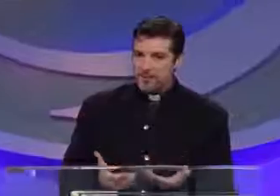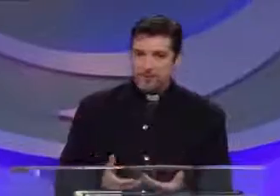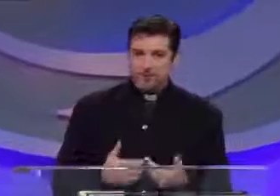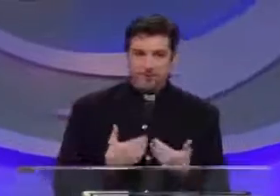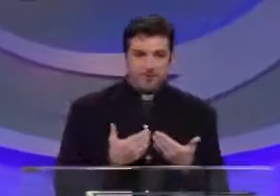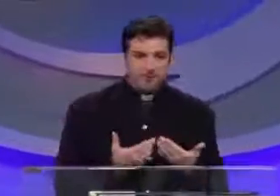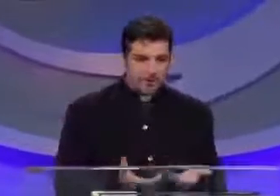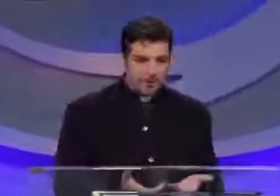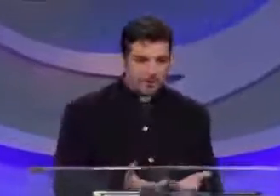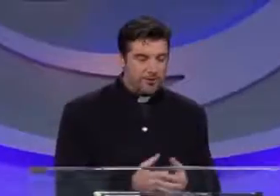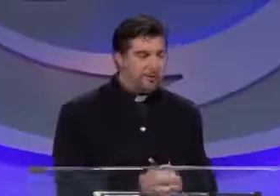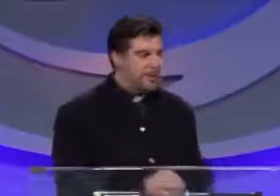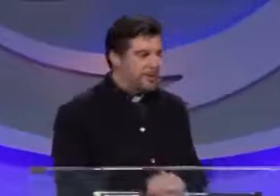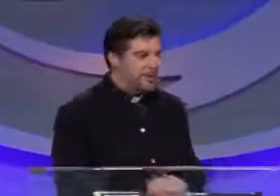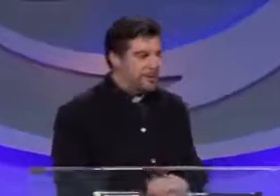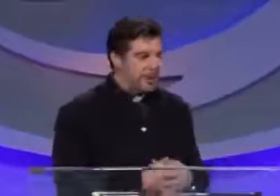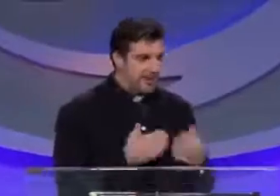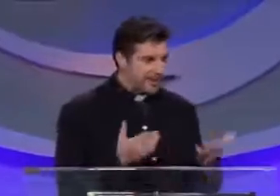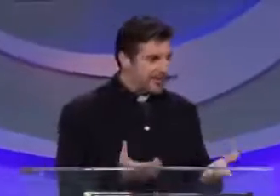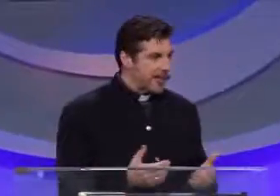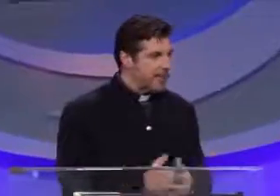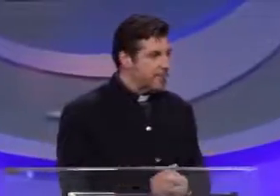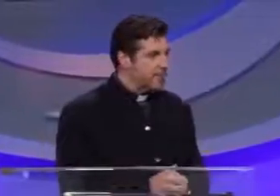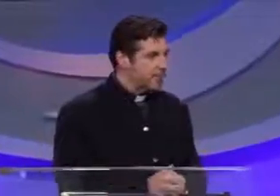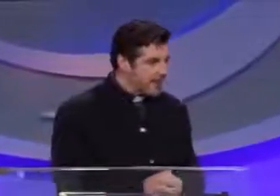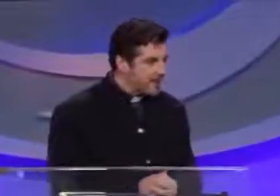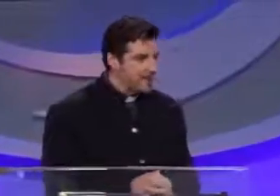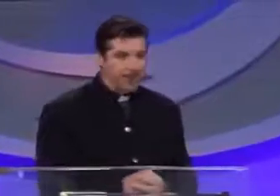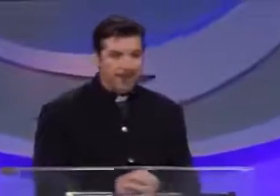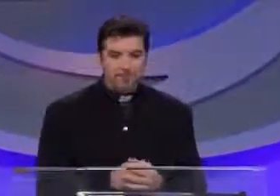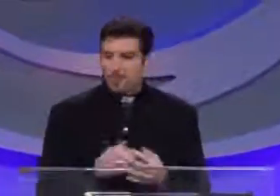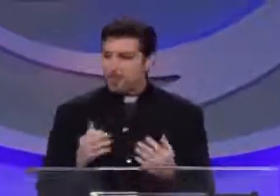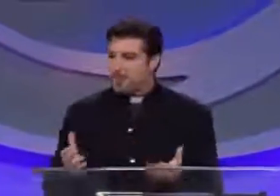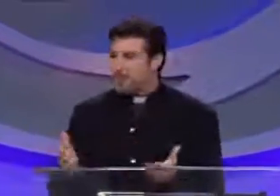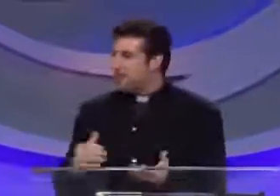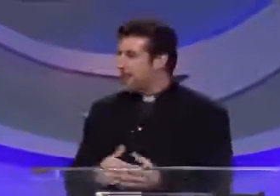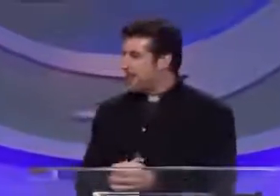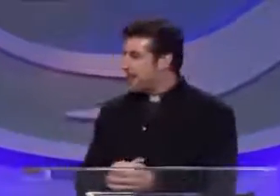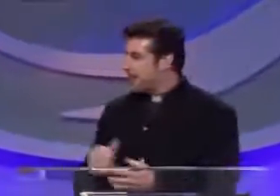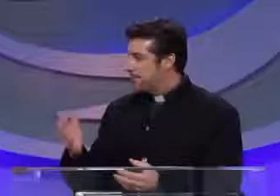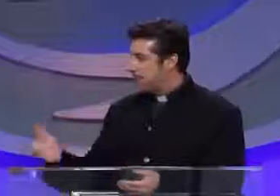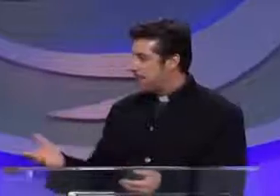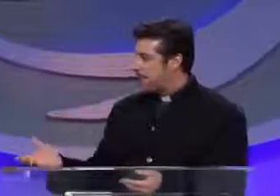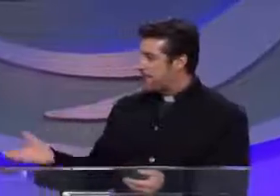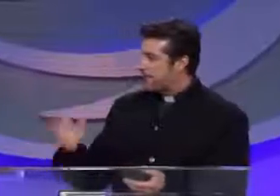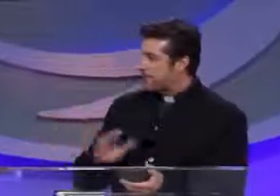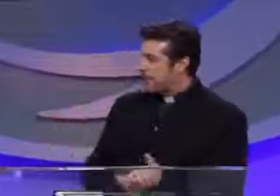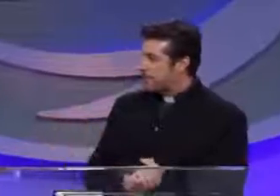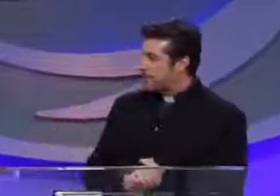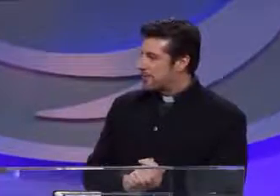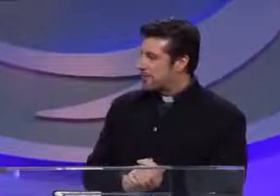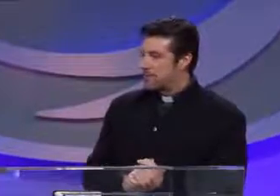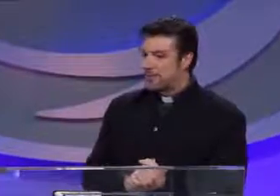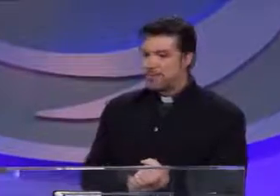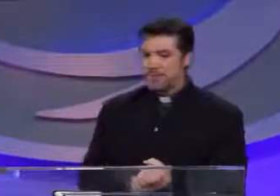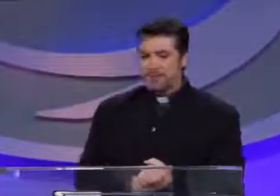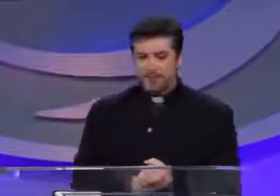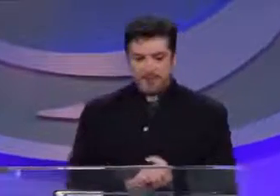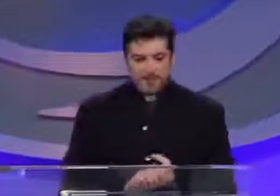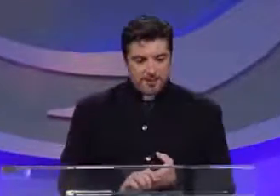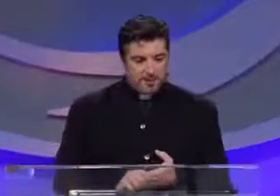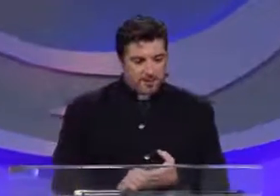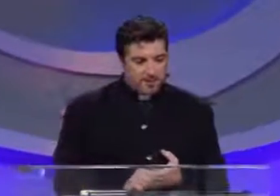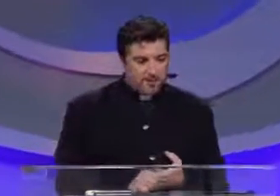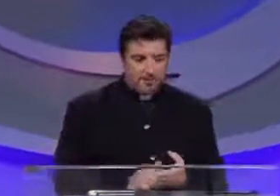evangelical Pentecostal church. Like I said, I came to radical faith, both me and Emiliana, my wife. We had radical conversion